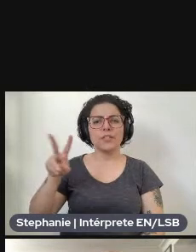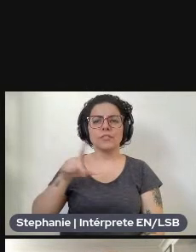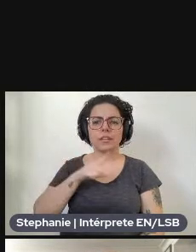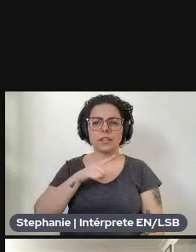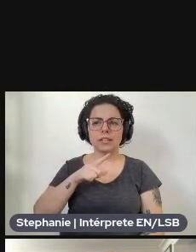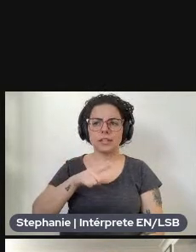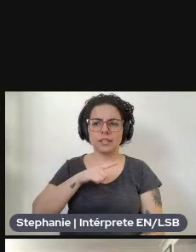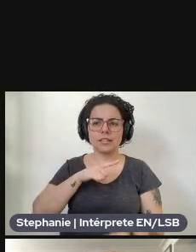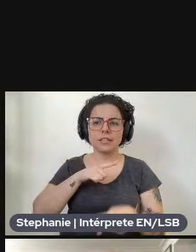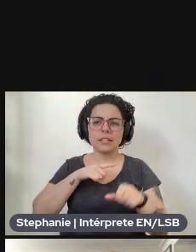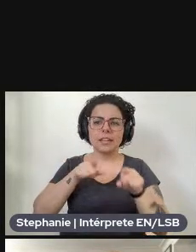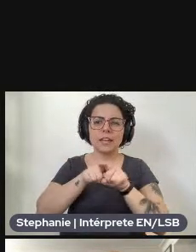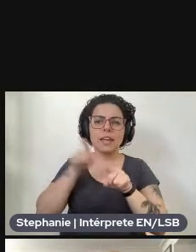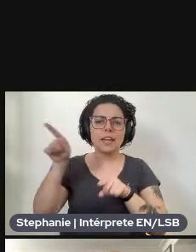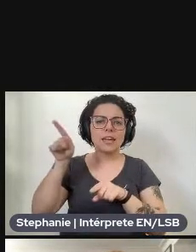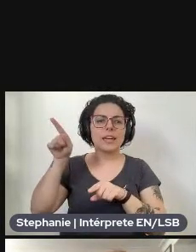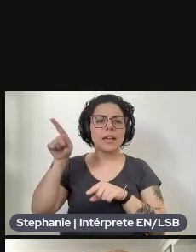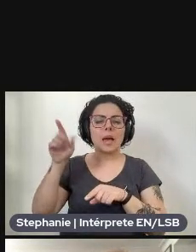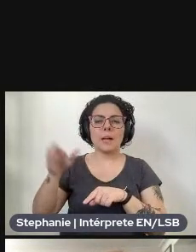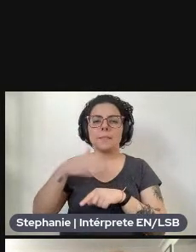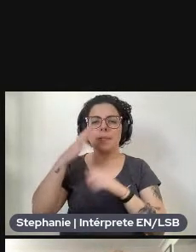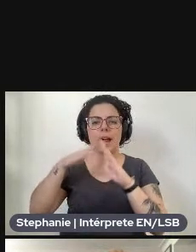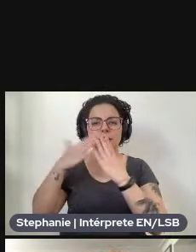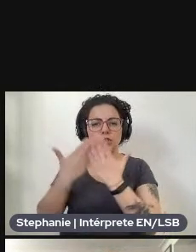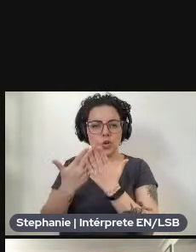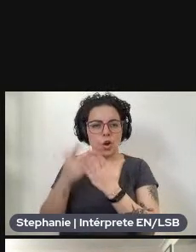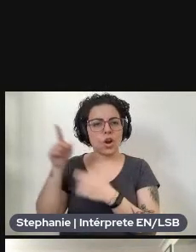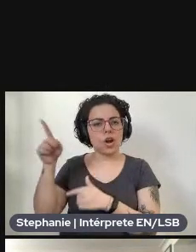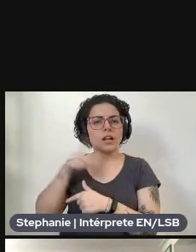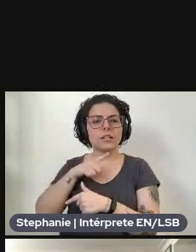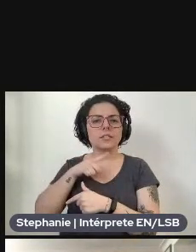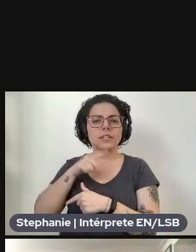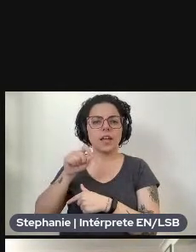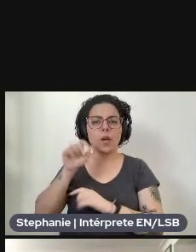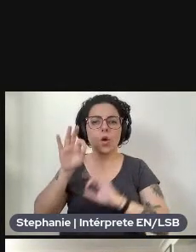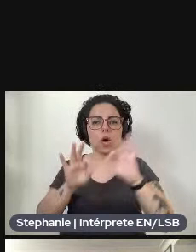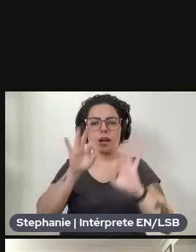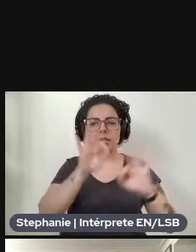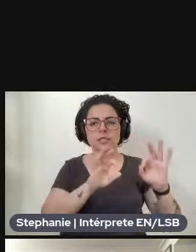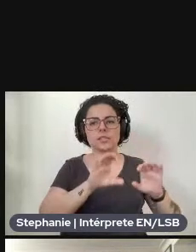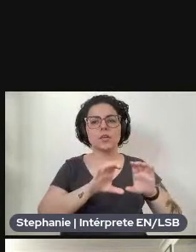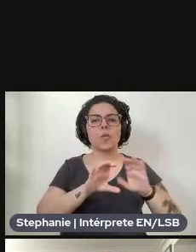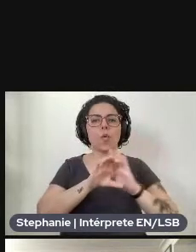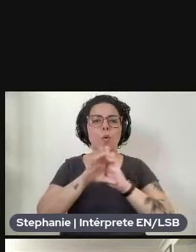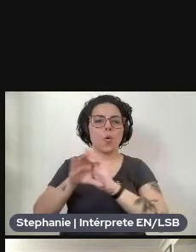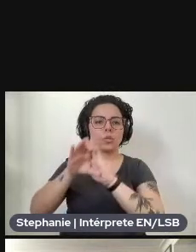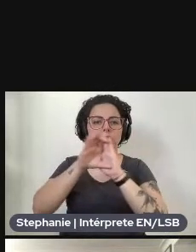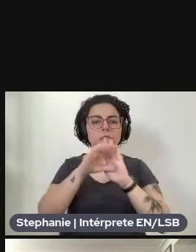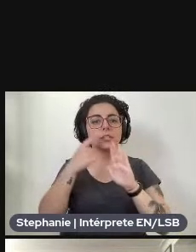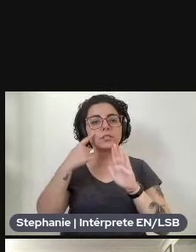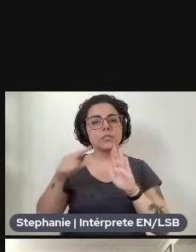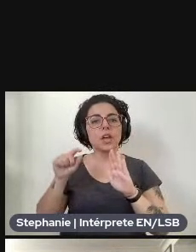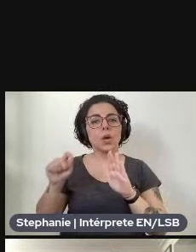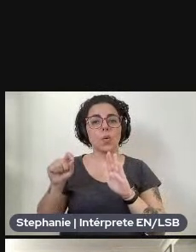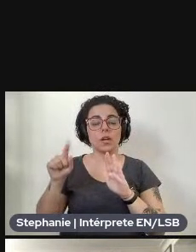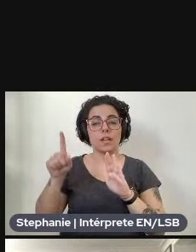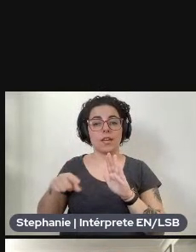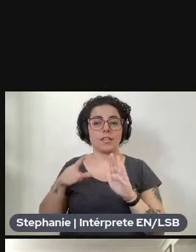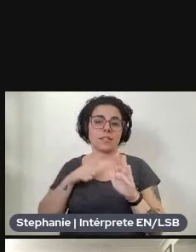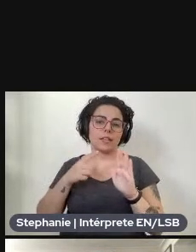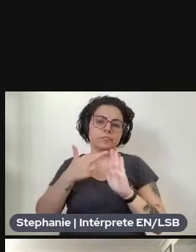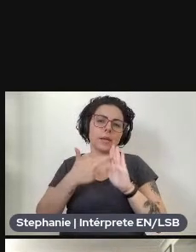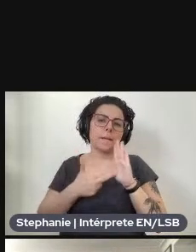the system, which is used essentially in Firth's sense of a functional paradigm,